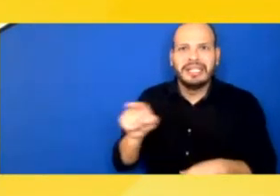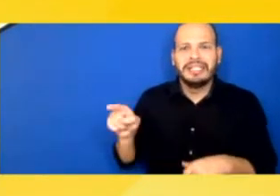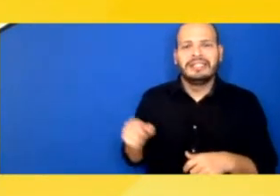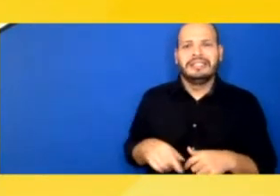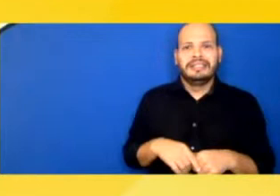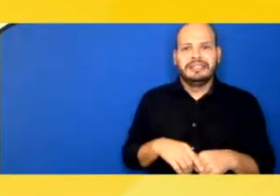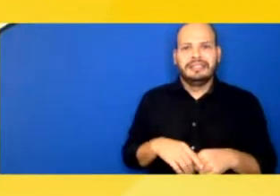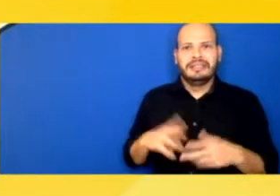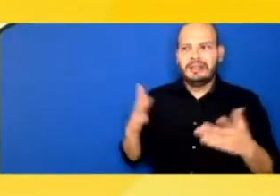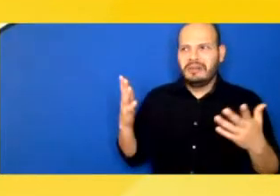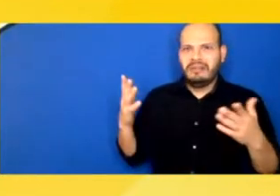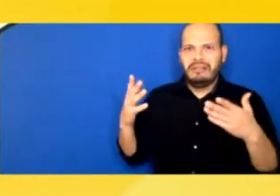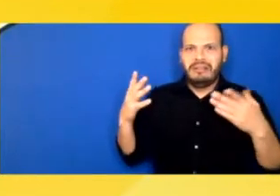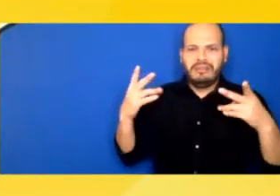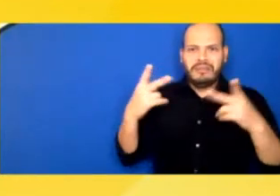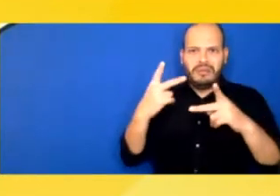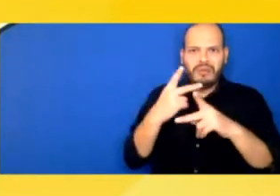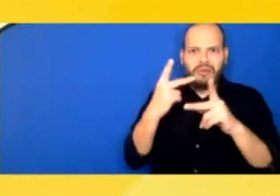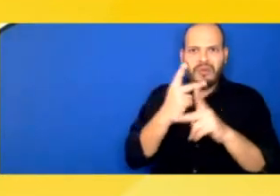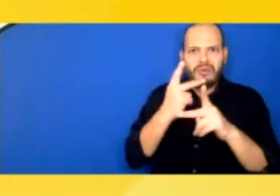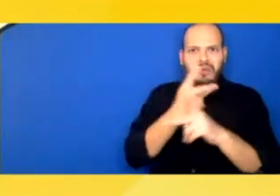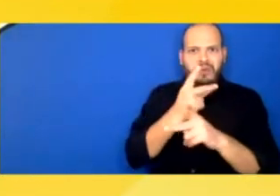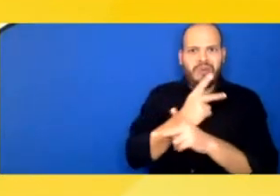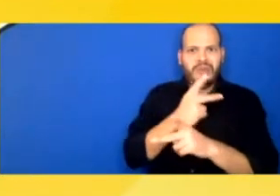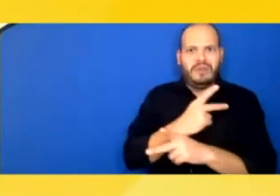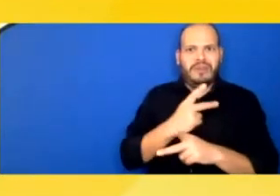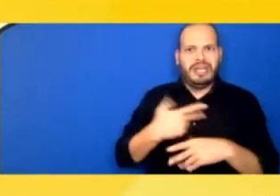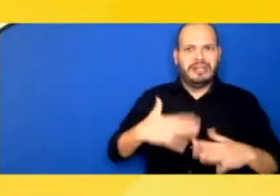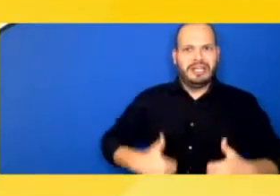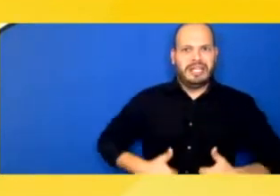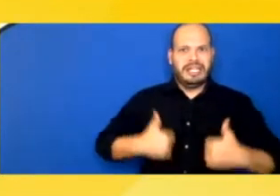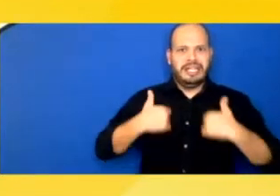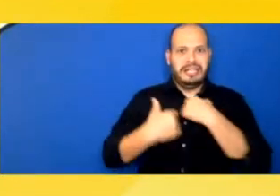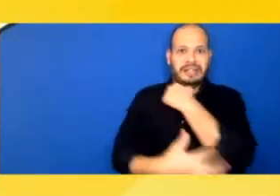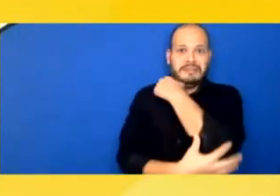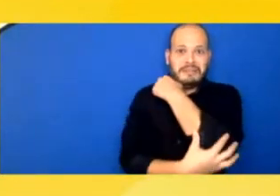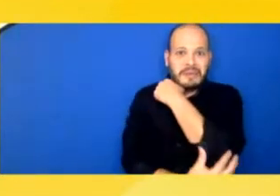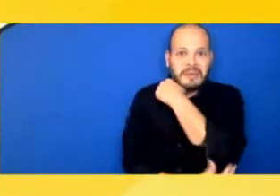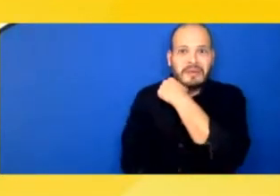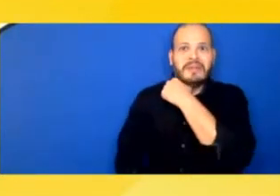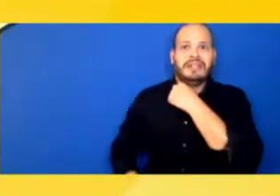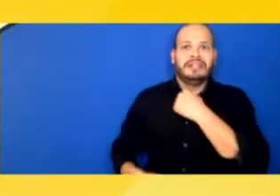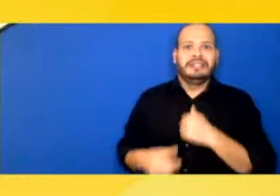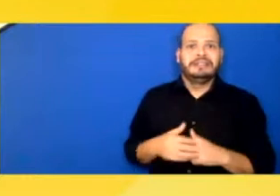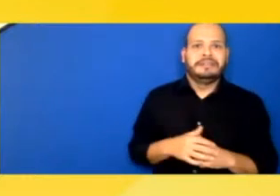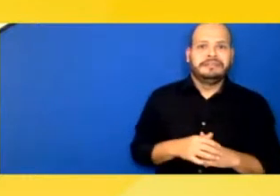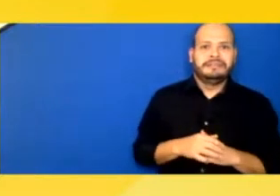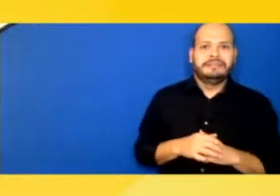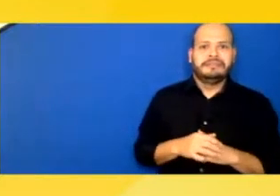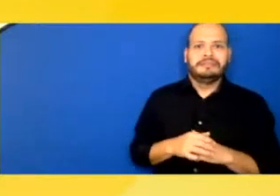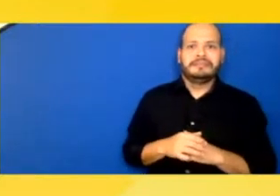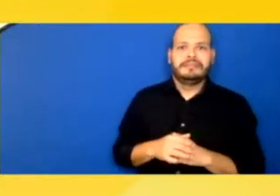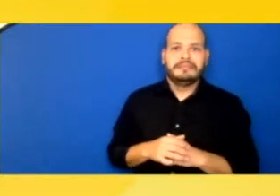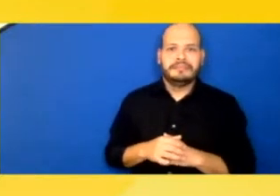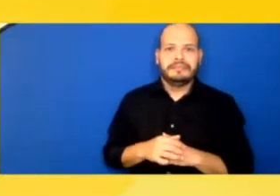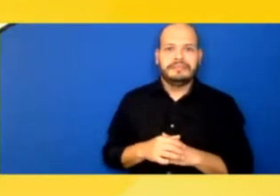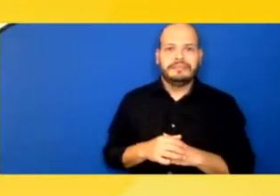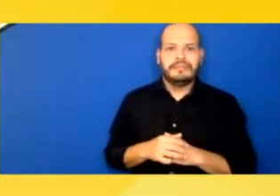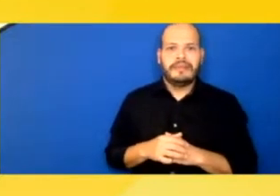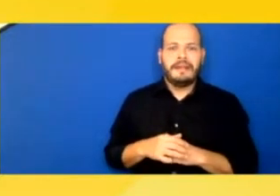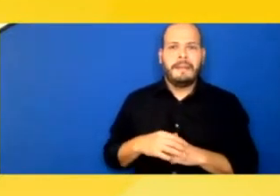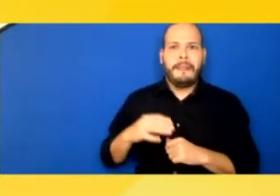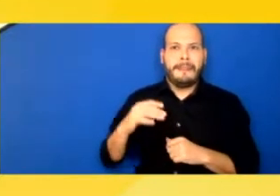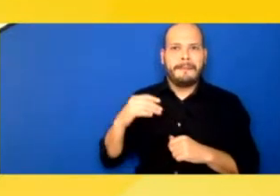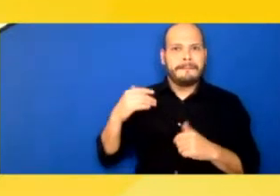a poor neighborhood, you're living in an area where you have poor schools. And when you have poor schools, you have poor teachers. And when you have poor teachers, you get a